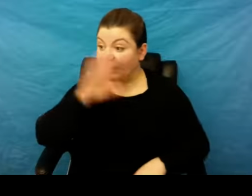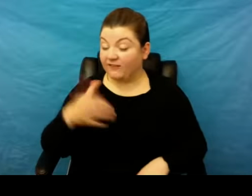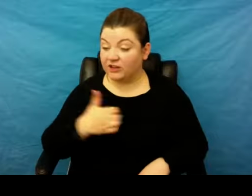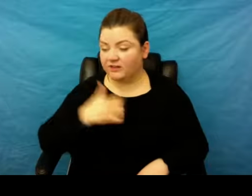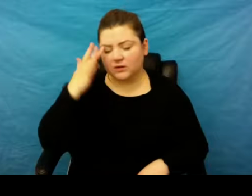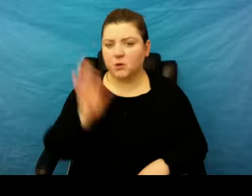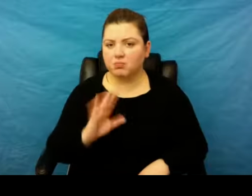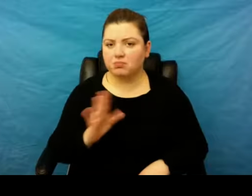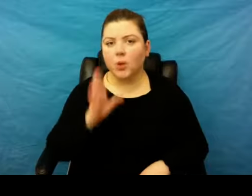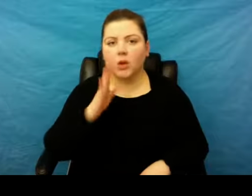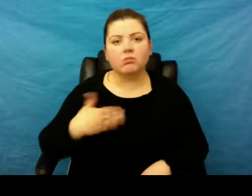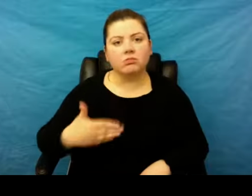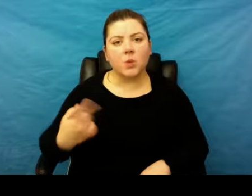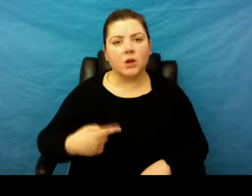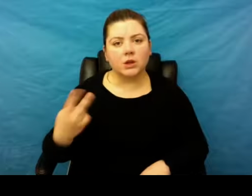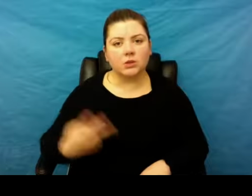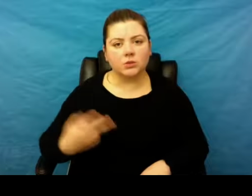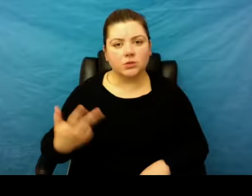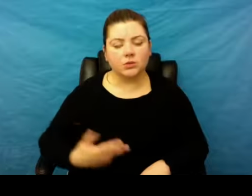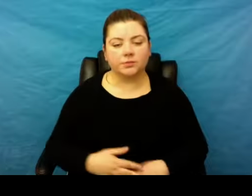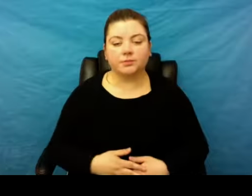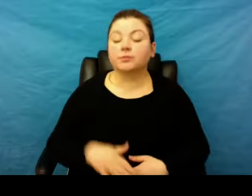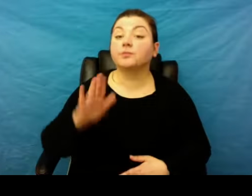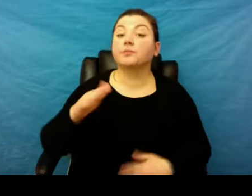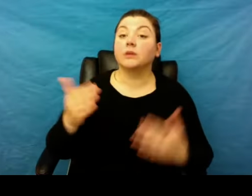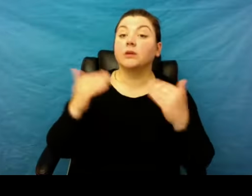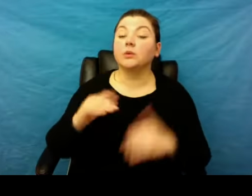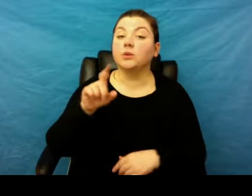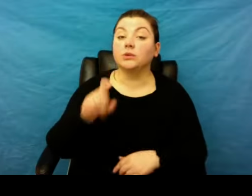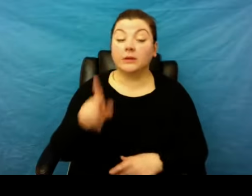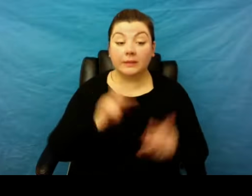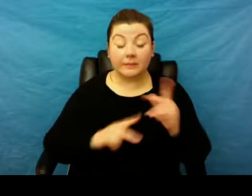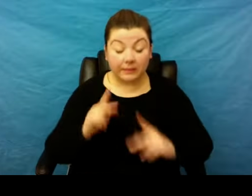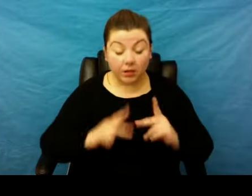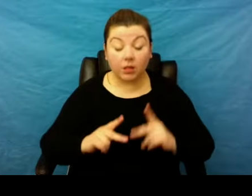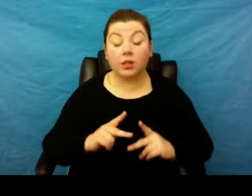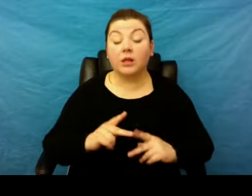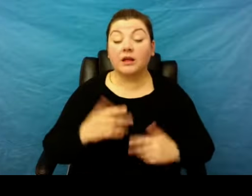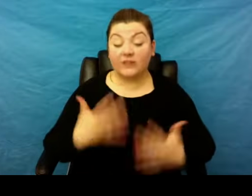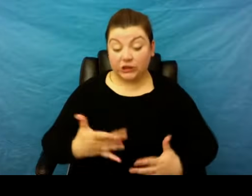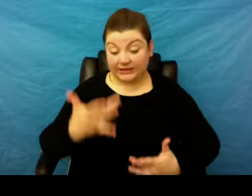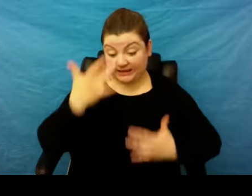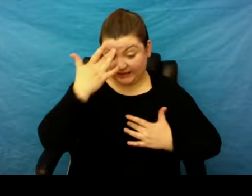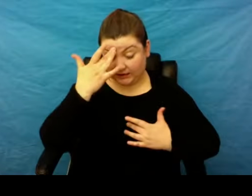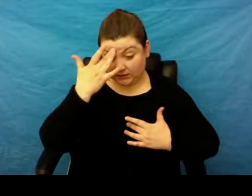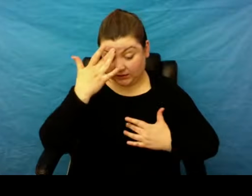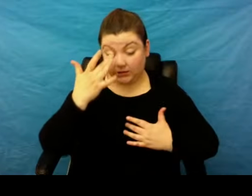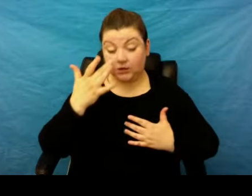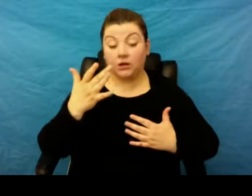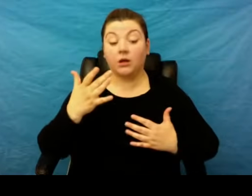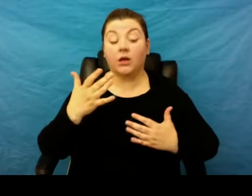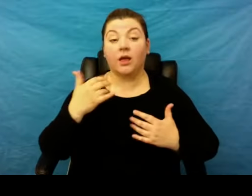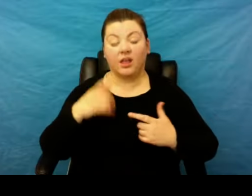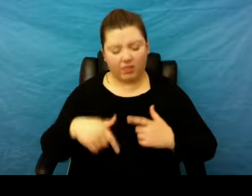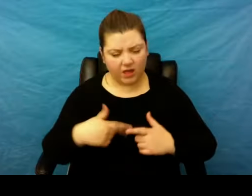are people becoming immune after they recover? Yes, people are absolutely becoming immune. The stories you're hearing about people